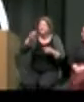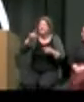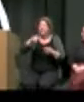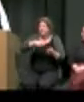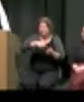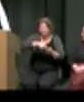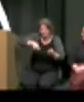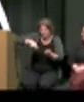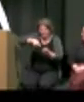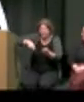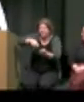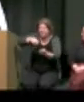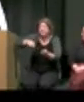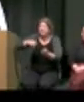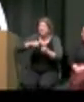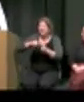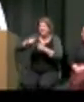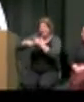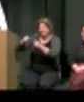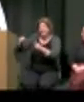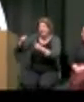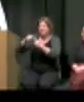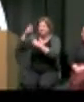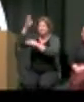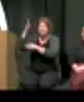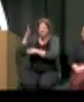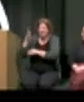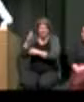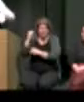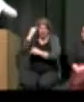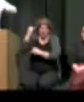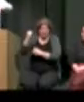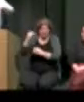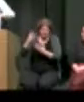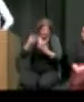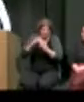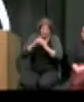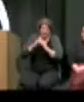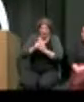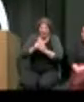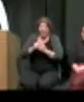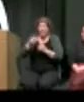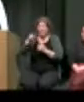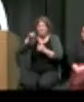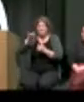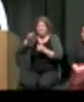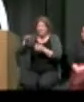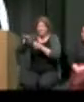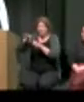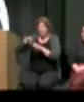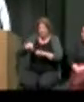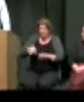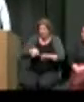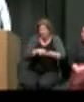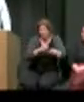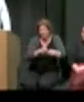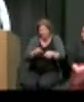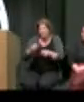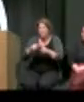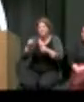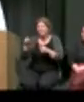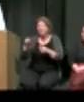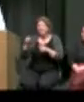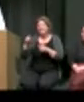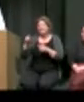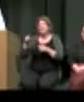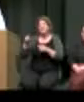securing cable to them and tying them to a couple trees to kind of float the pipe over. I don't think SMP really liked that